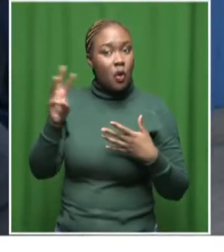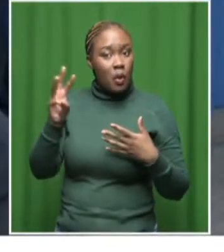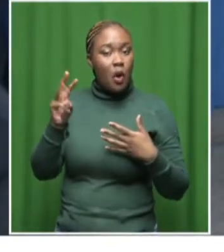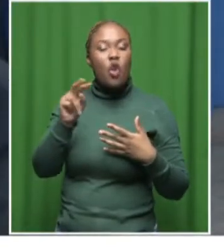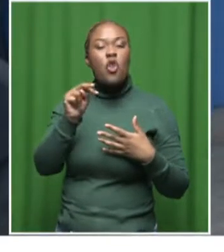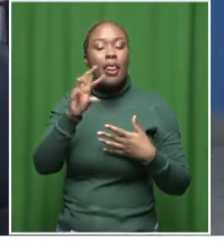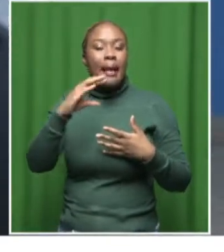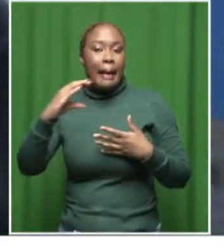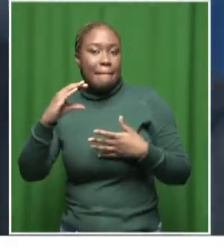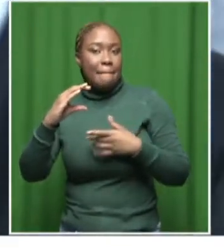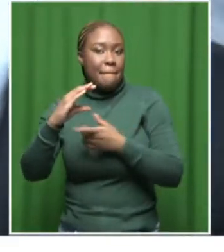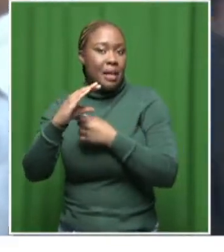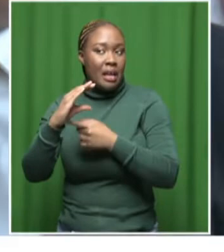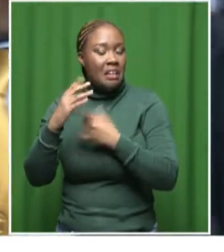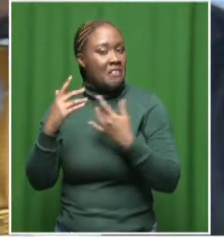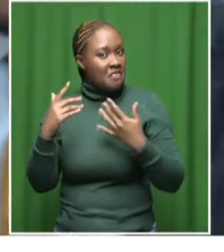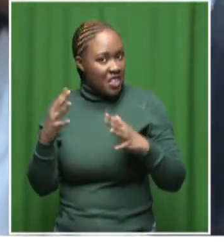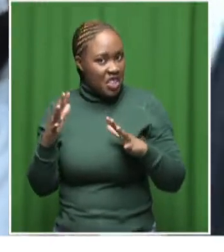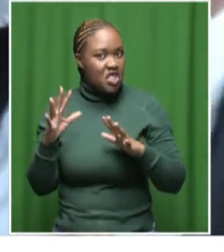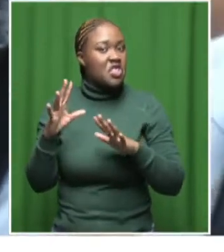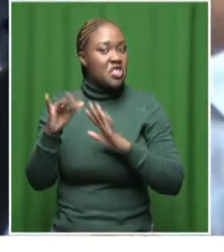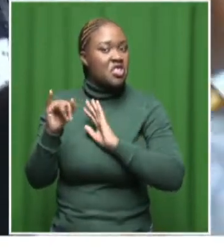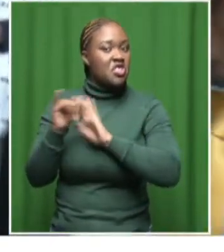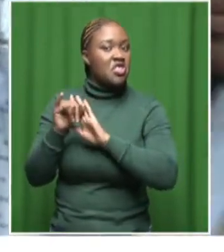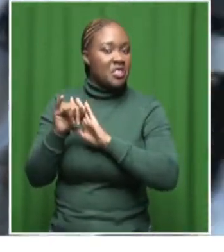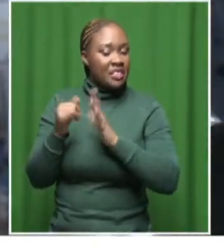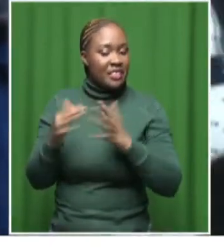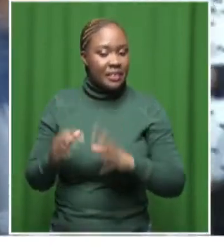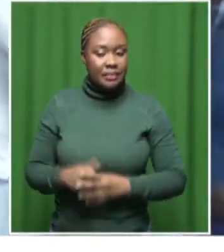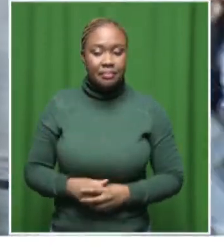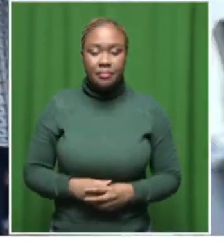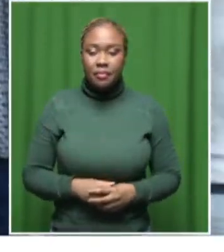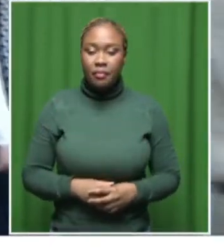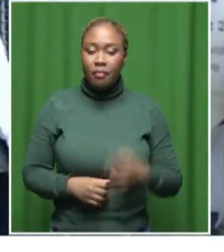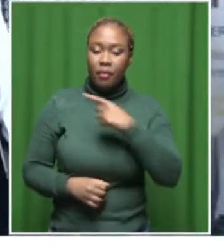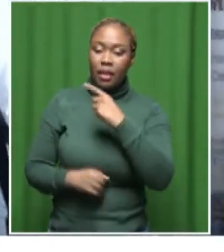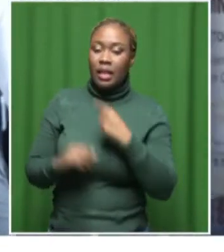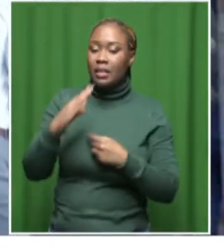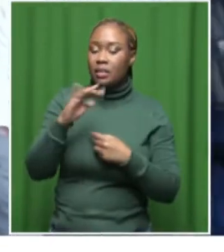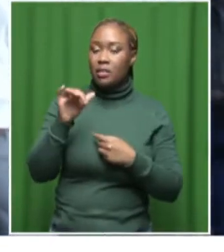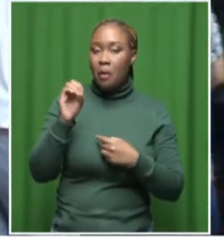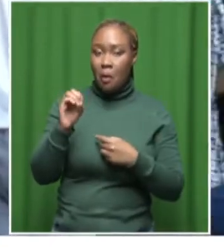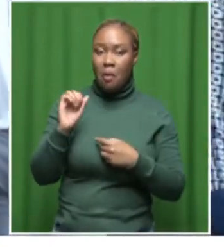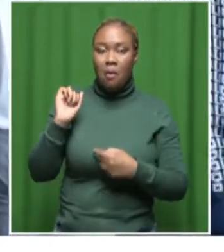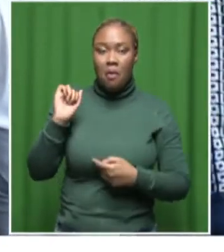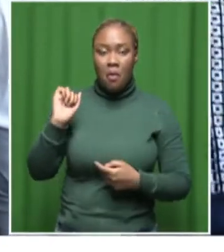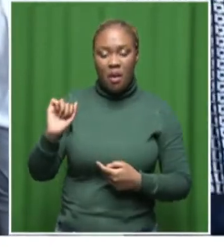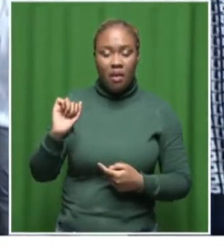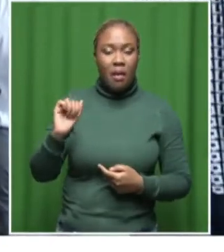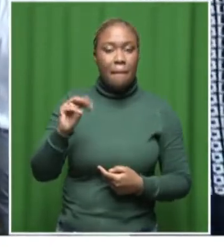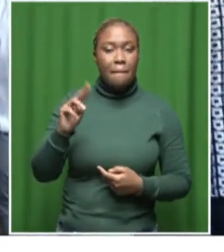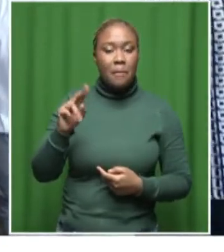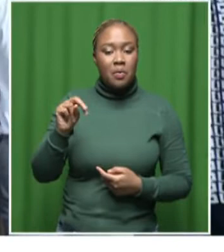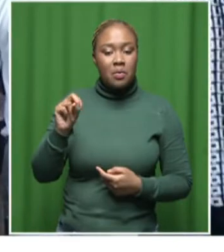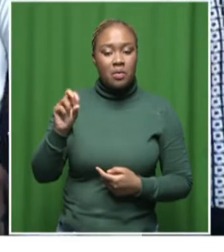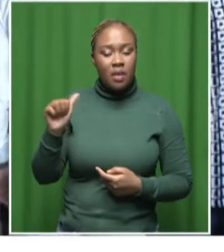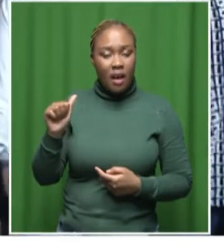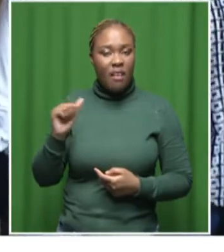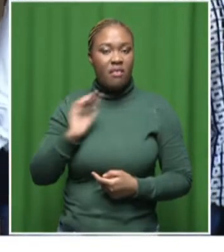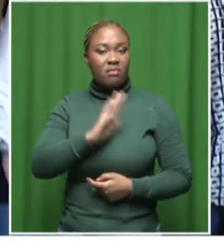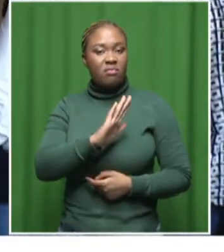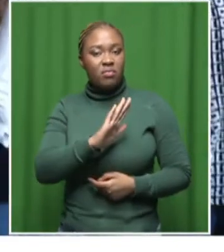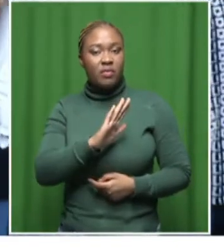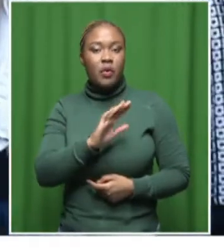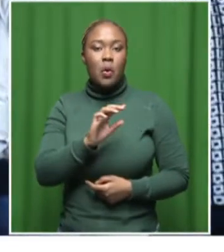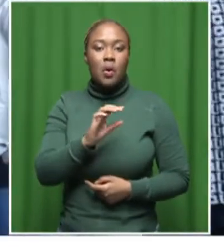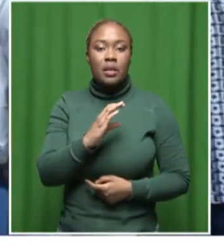Cape province. Well, they have the CEO of our Council for Geosciences here in South Africa, just taking us through some of the